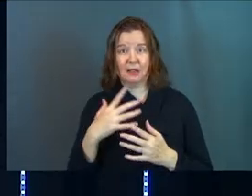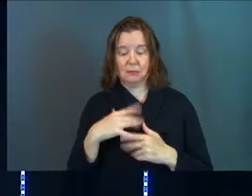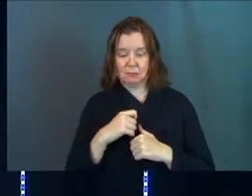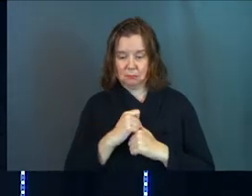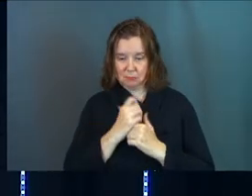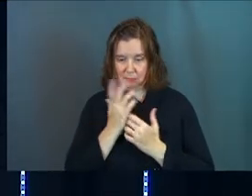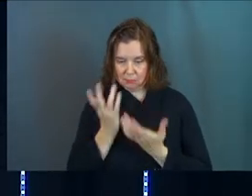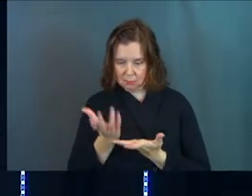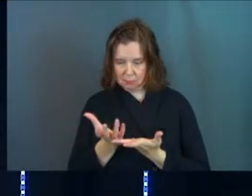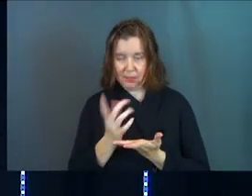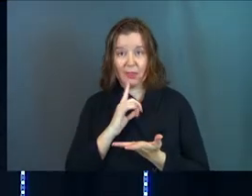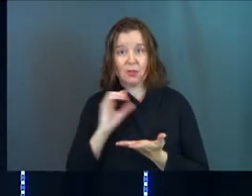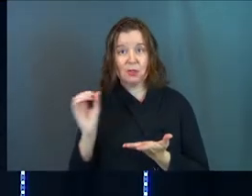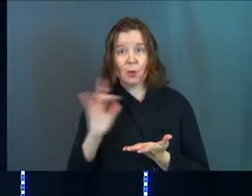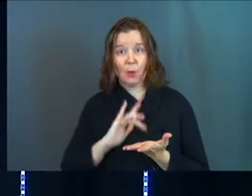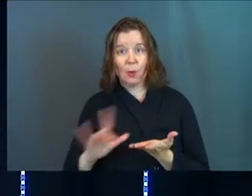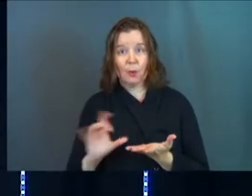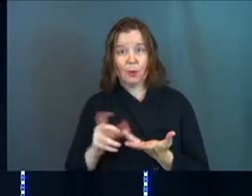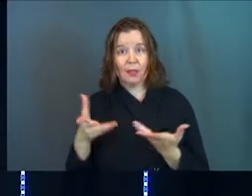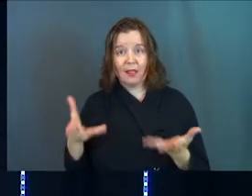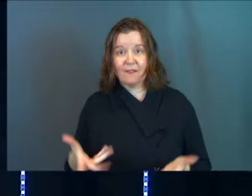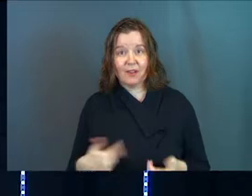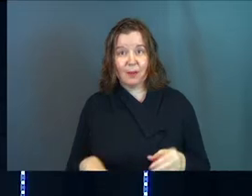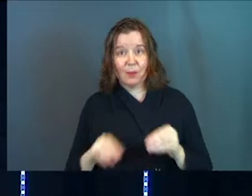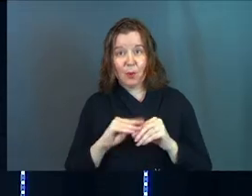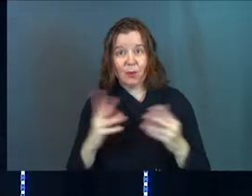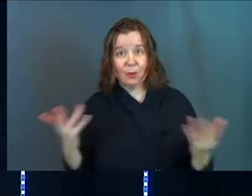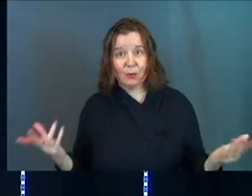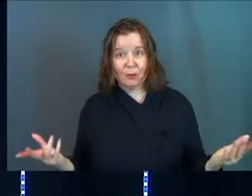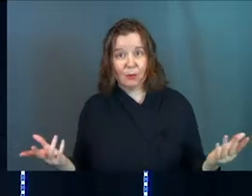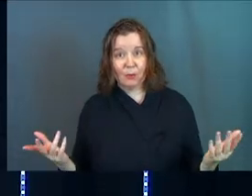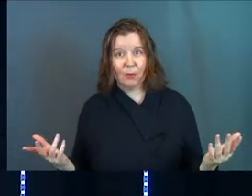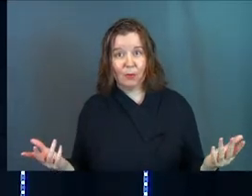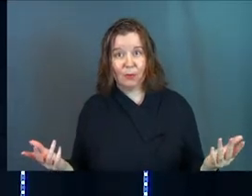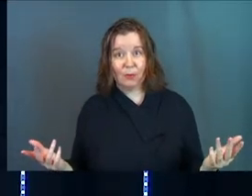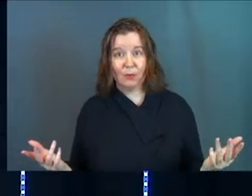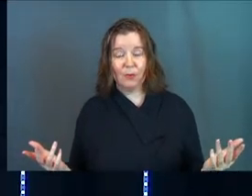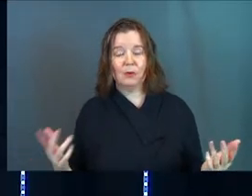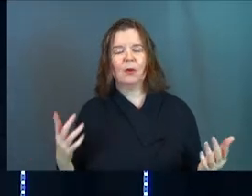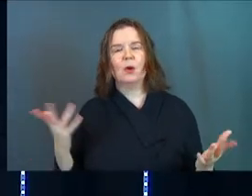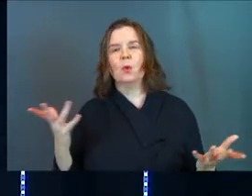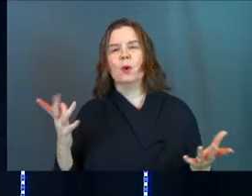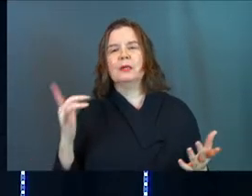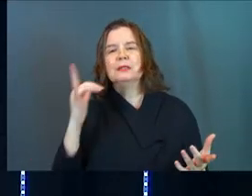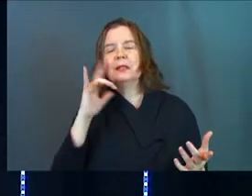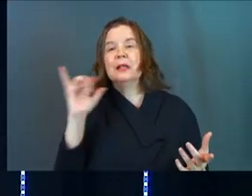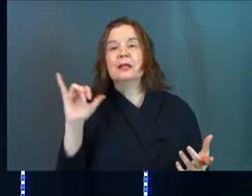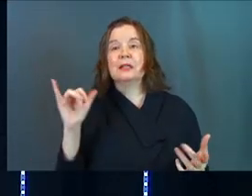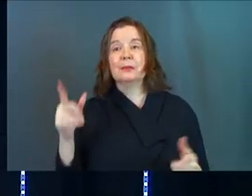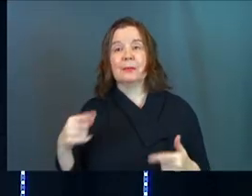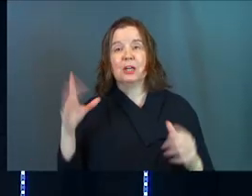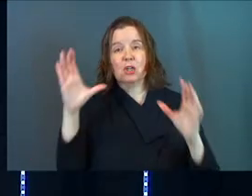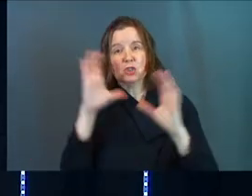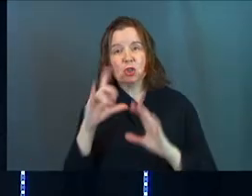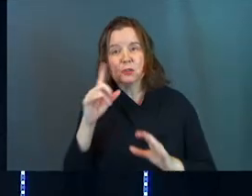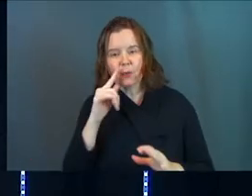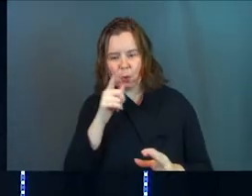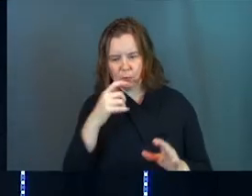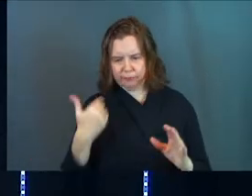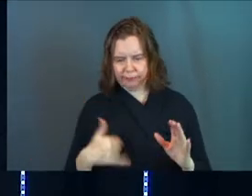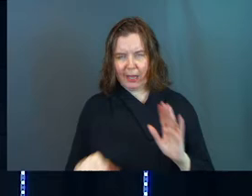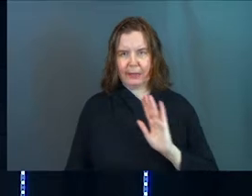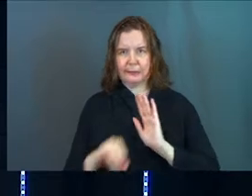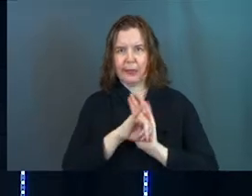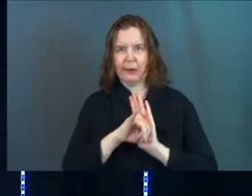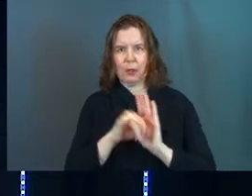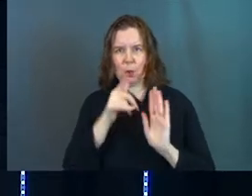so many layers away that there's no more you there anymore? And what is it? It's been a search for identity, a